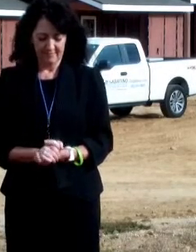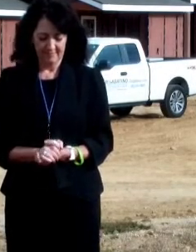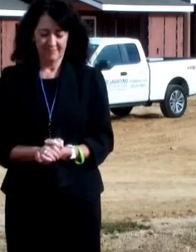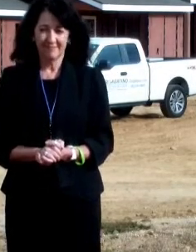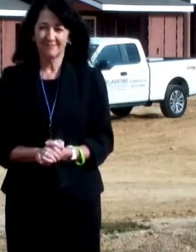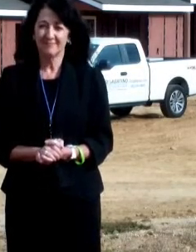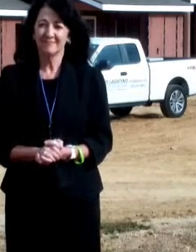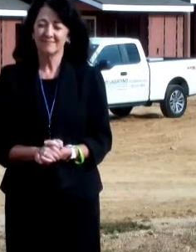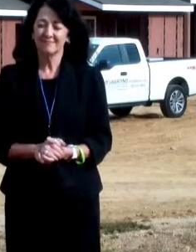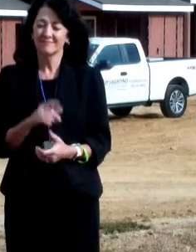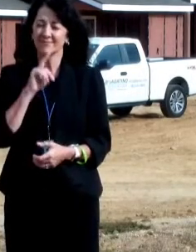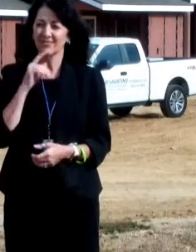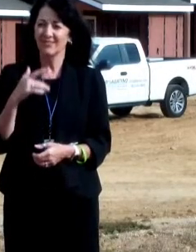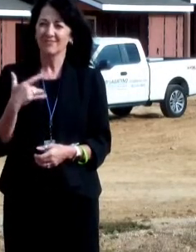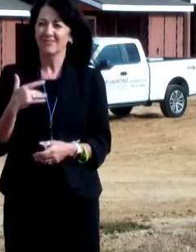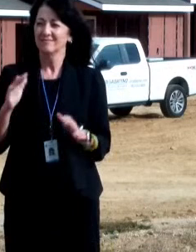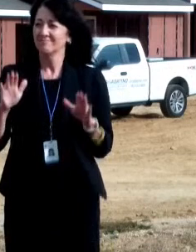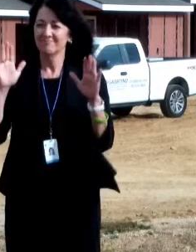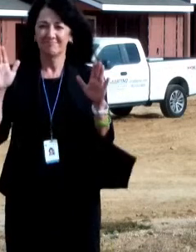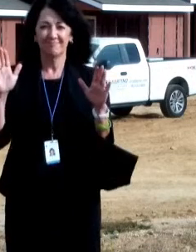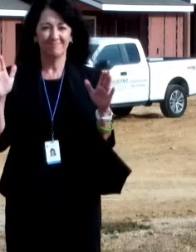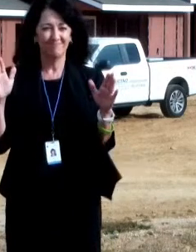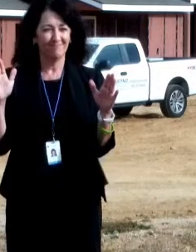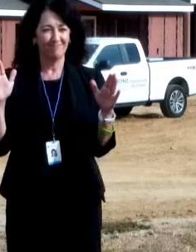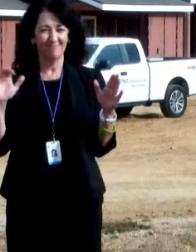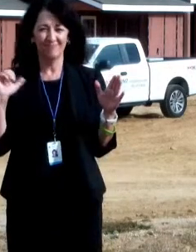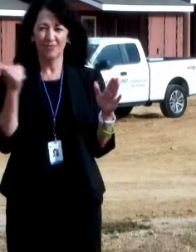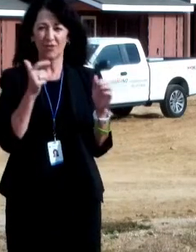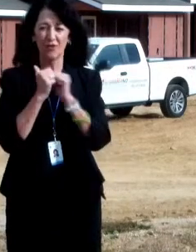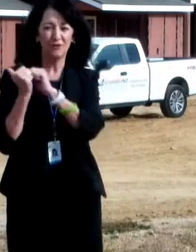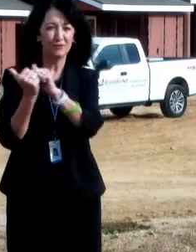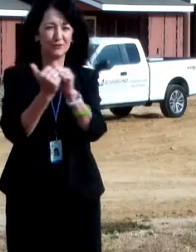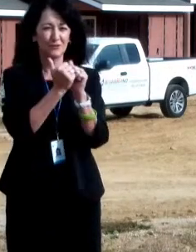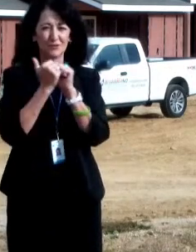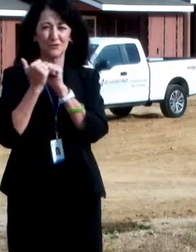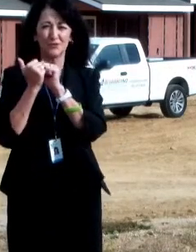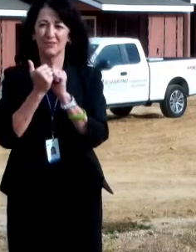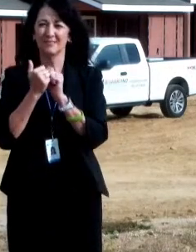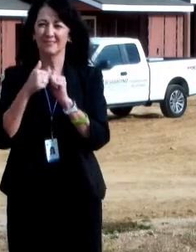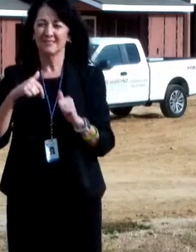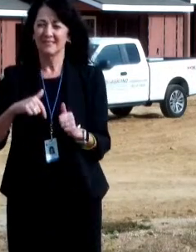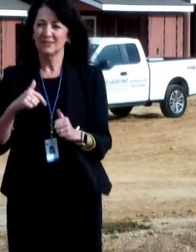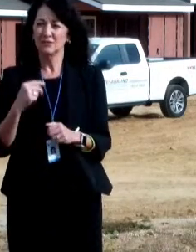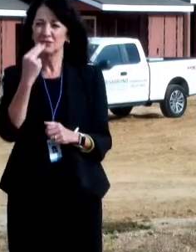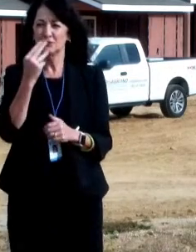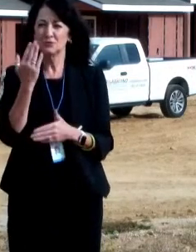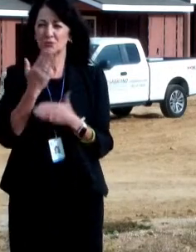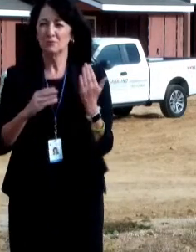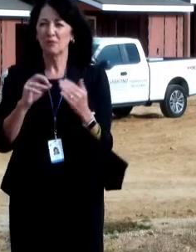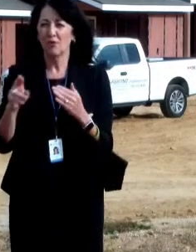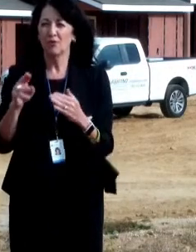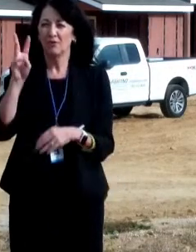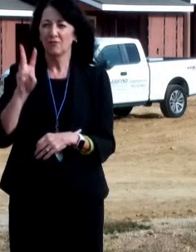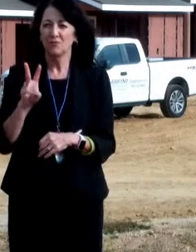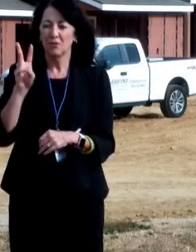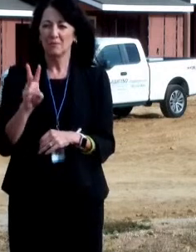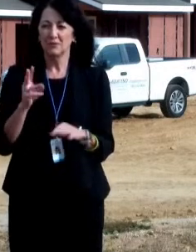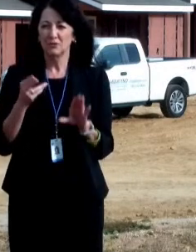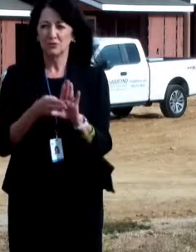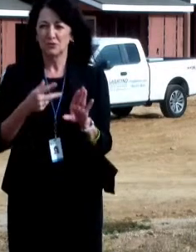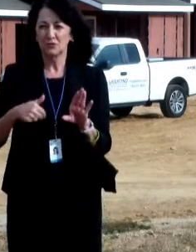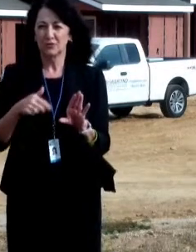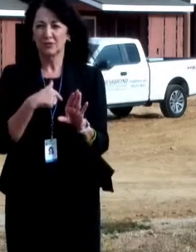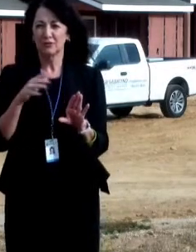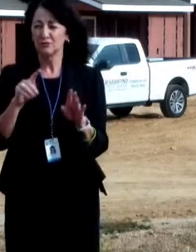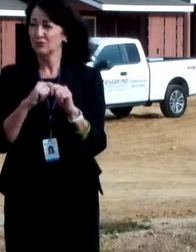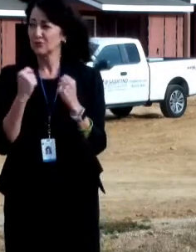It's really great to be here with all of you on the northeast side of Wilmington with our mayor, Mayor Pazicki. Thanks for joining us, your team.